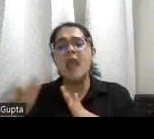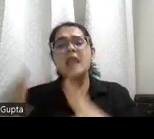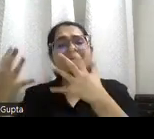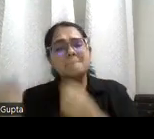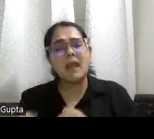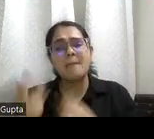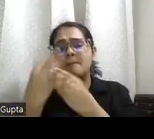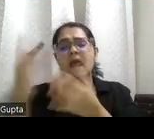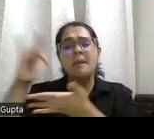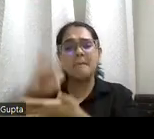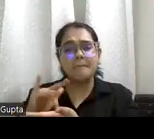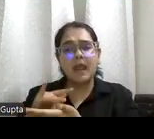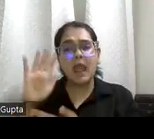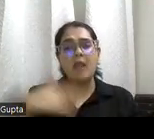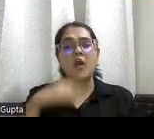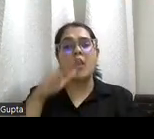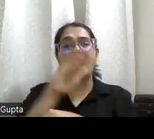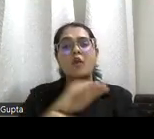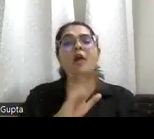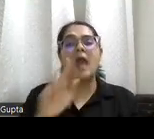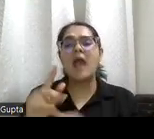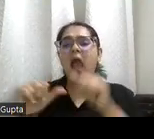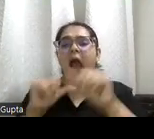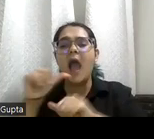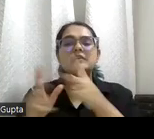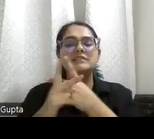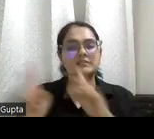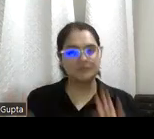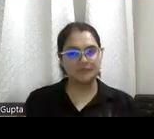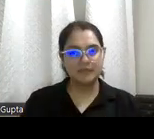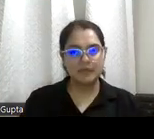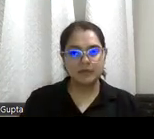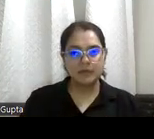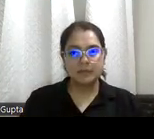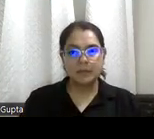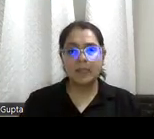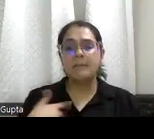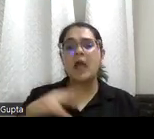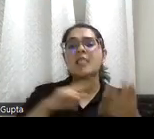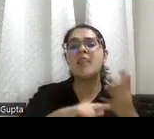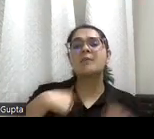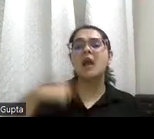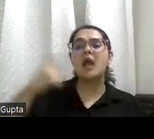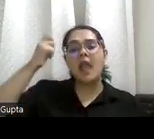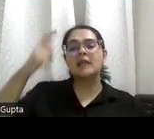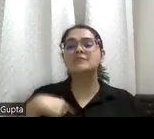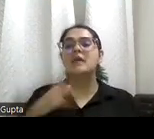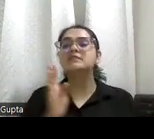in many places they call affirmative actions. But since I'm not a natural English speaker, for me,